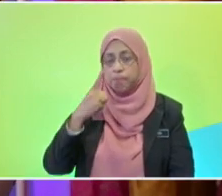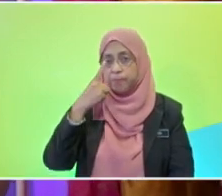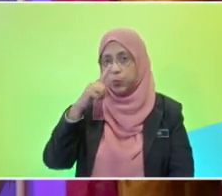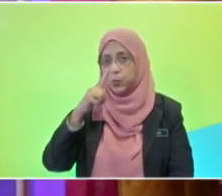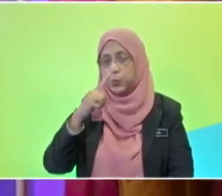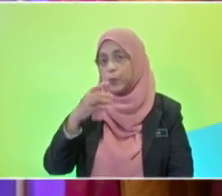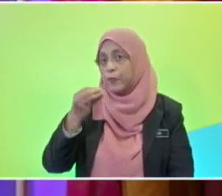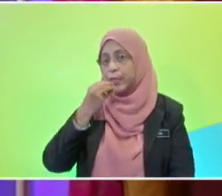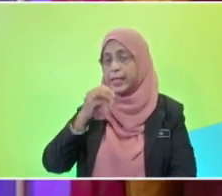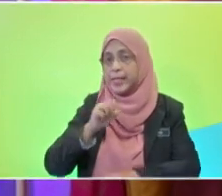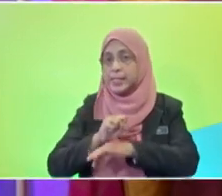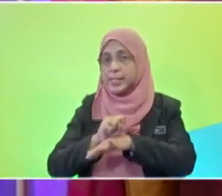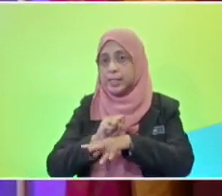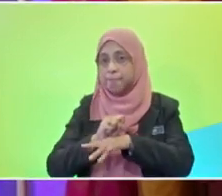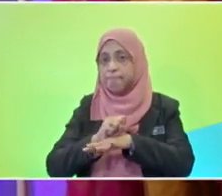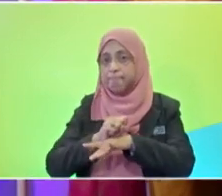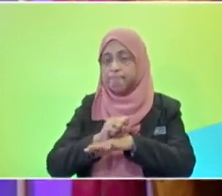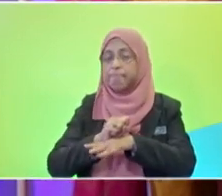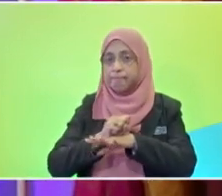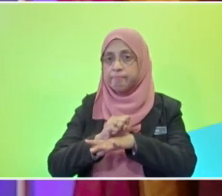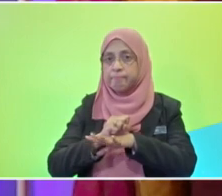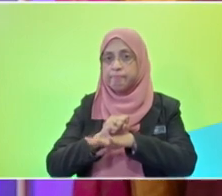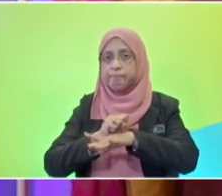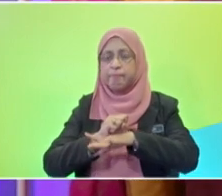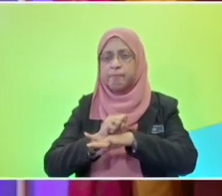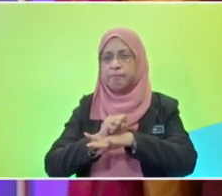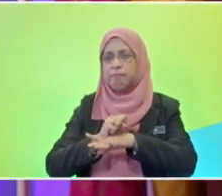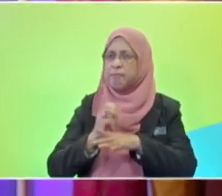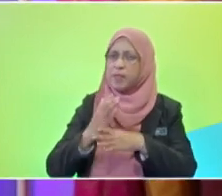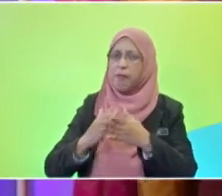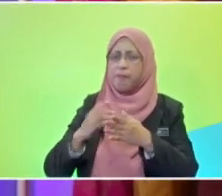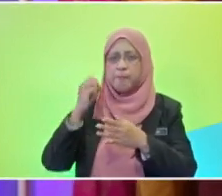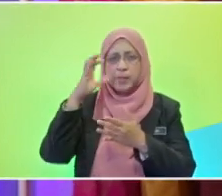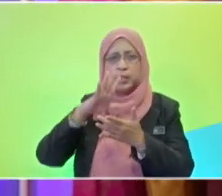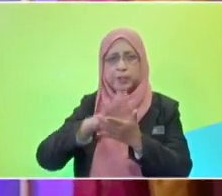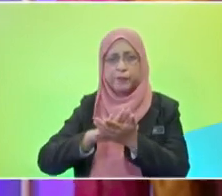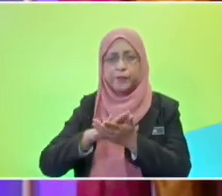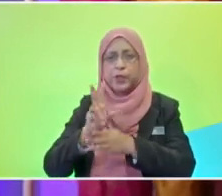But in some houses, some believe, we have to use,